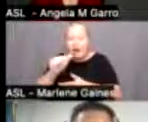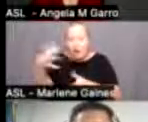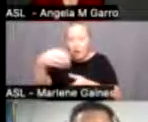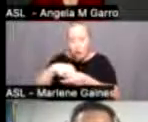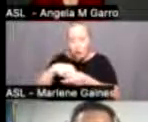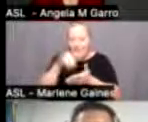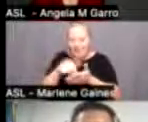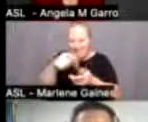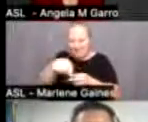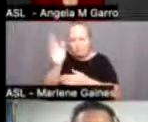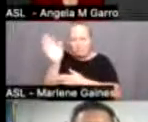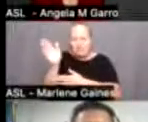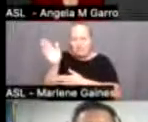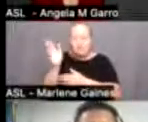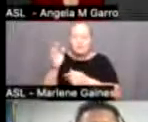in this presentation.